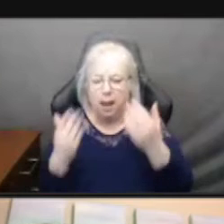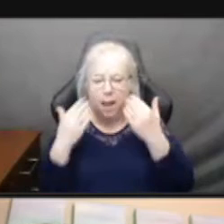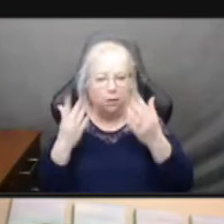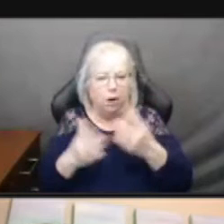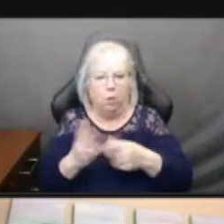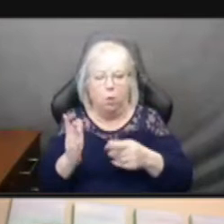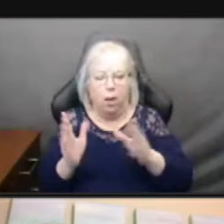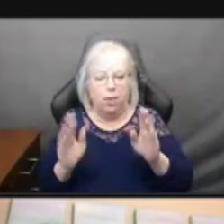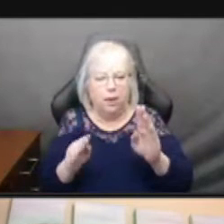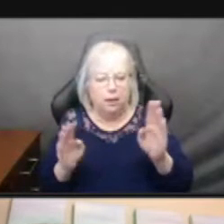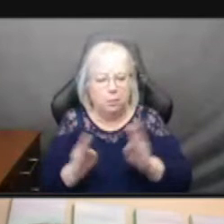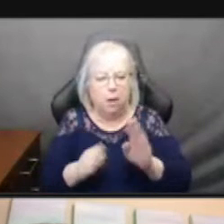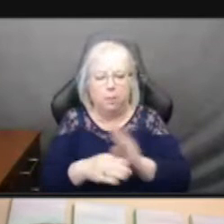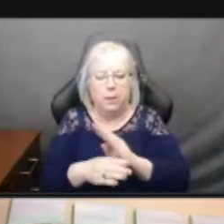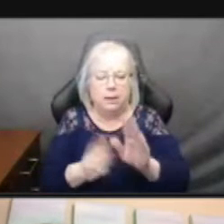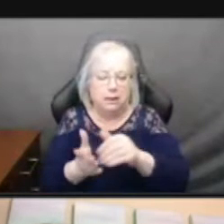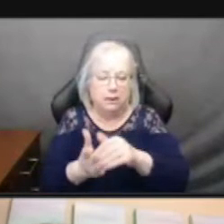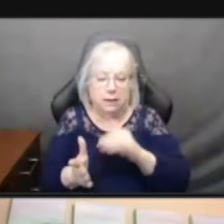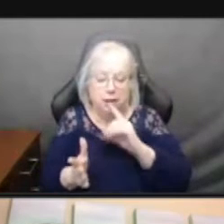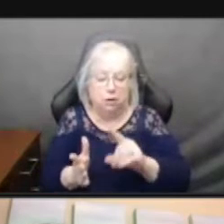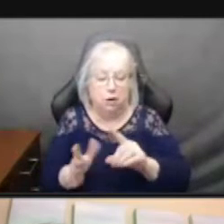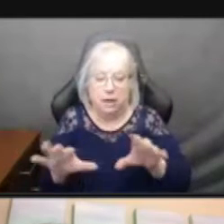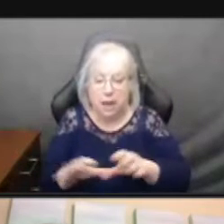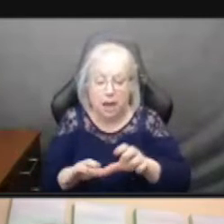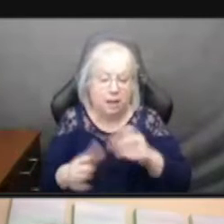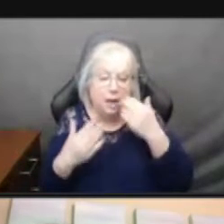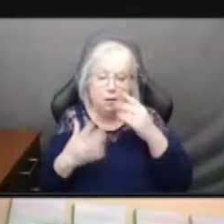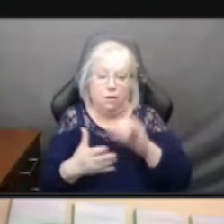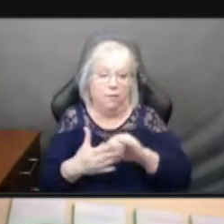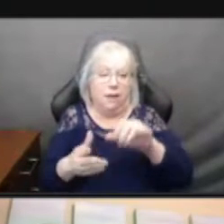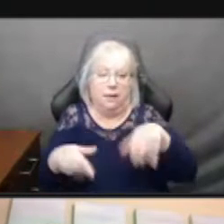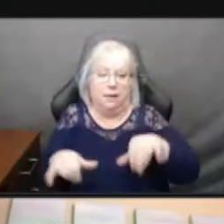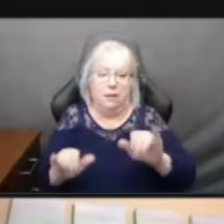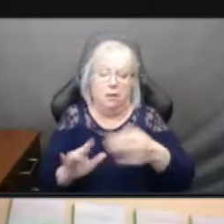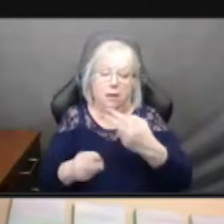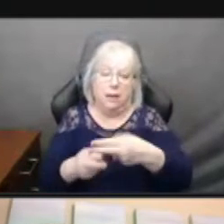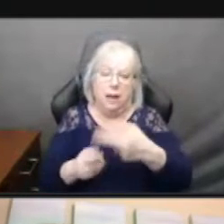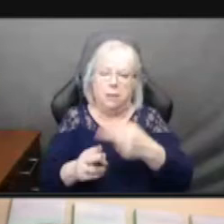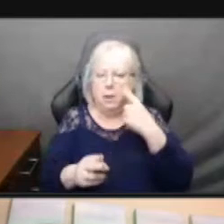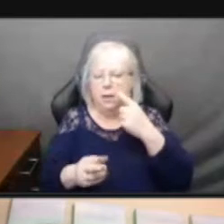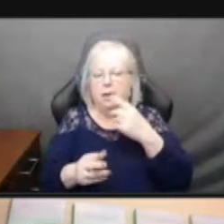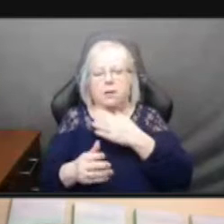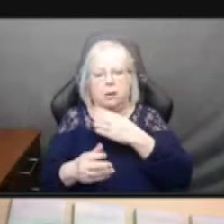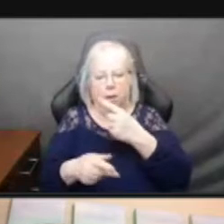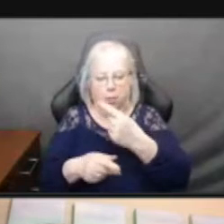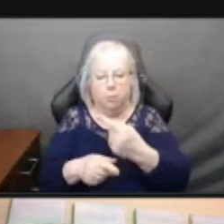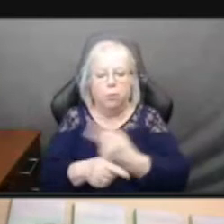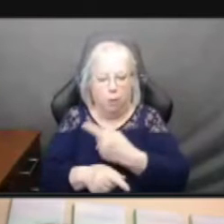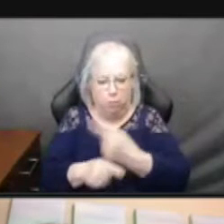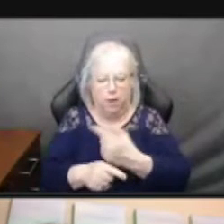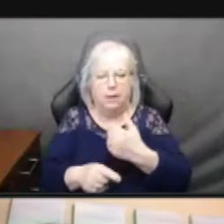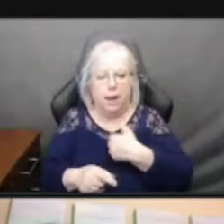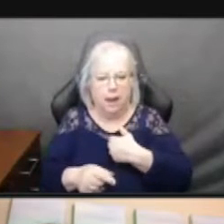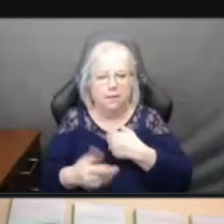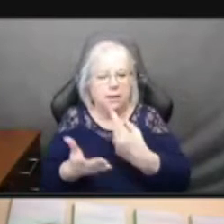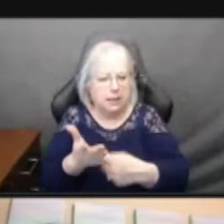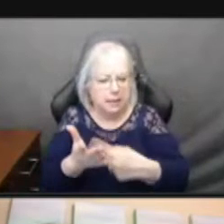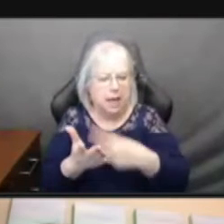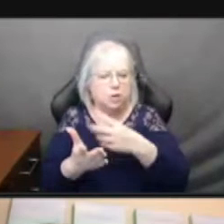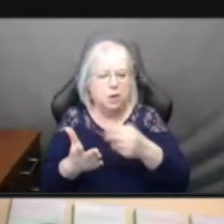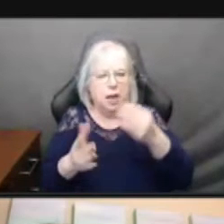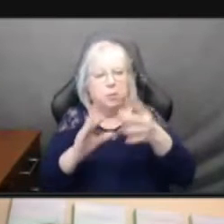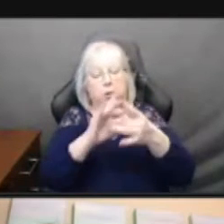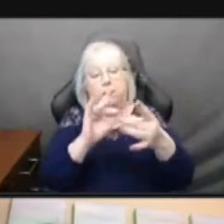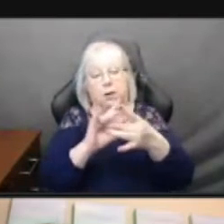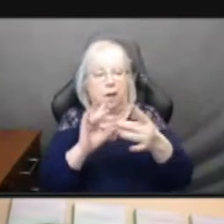or even if it's called that. And I think it's appropriate to have a discussion and have a presentation or something. I don't. However you want to